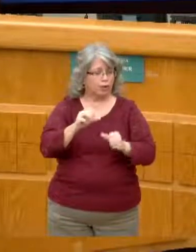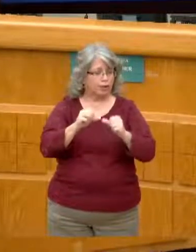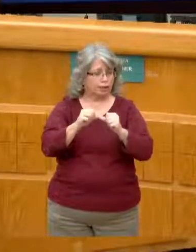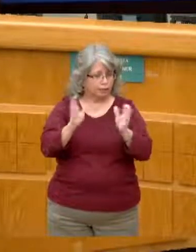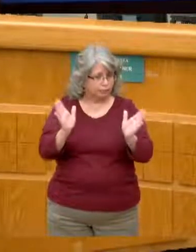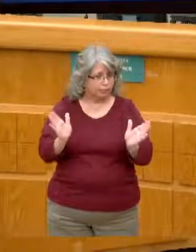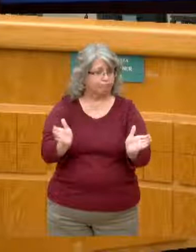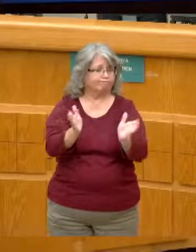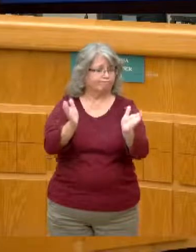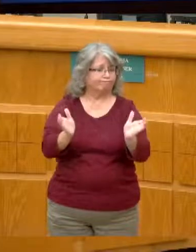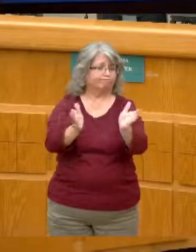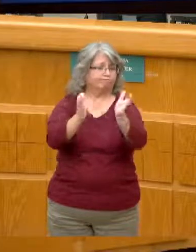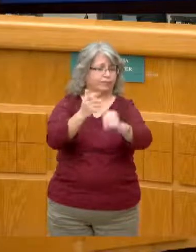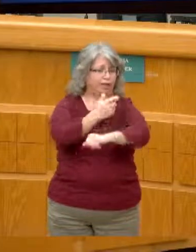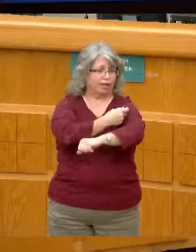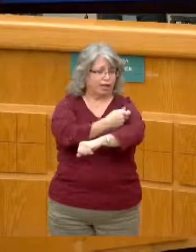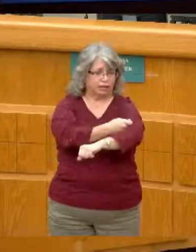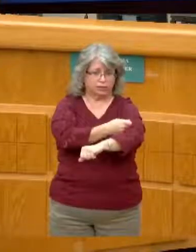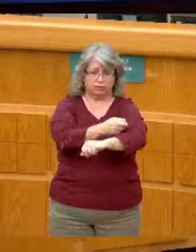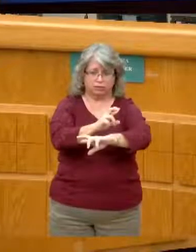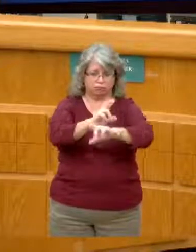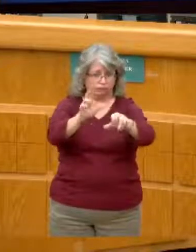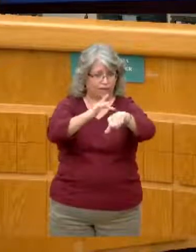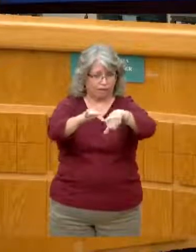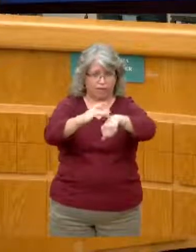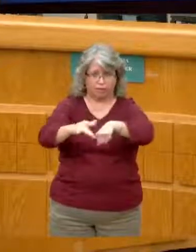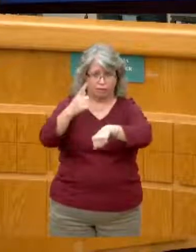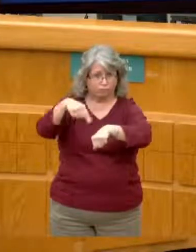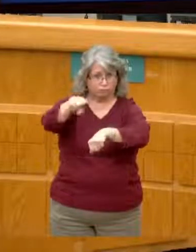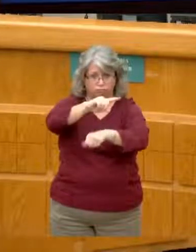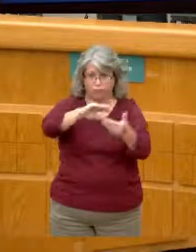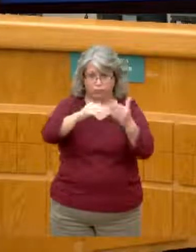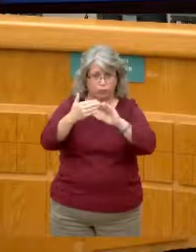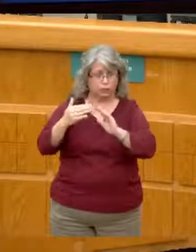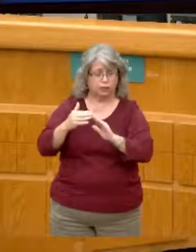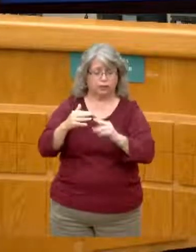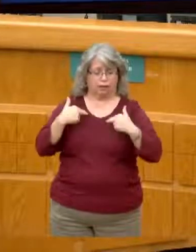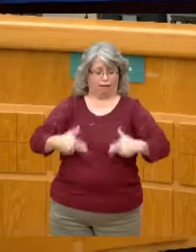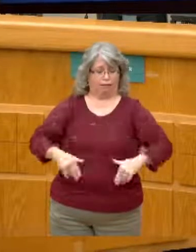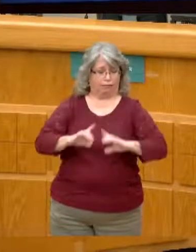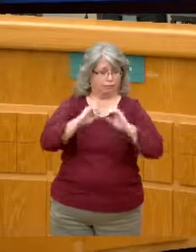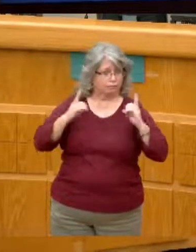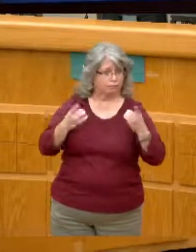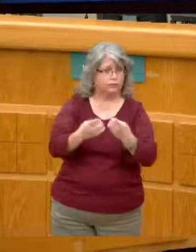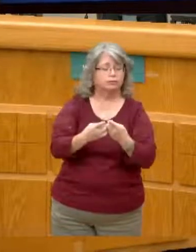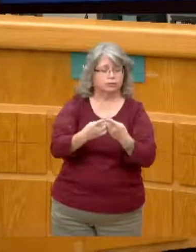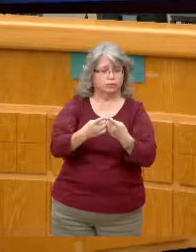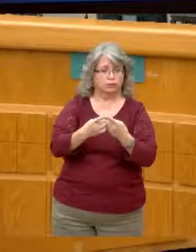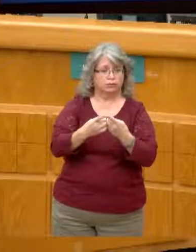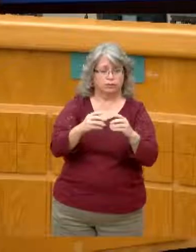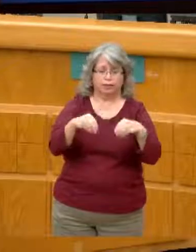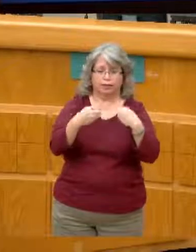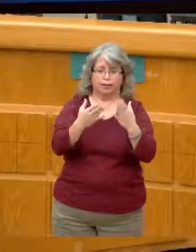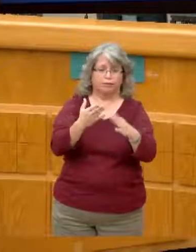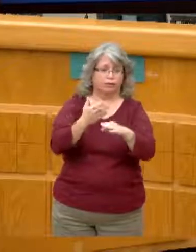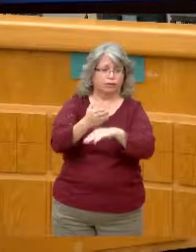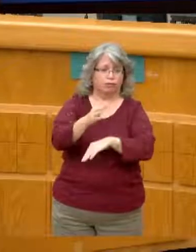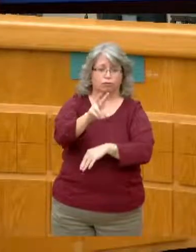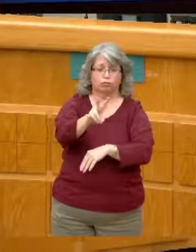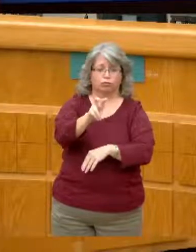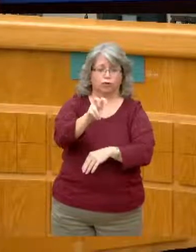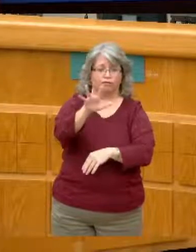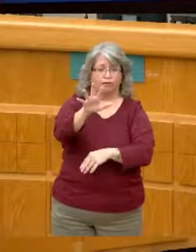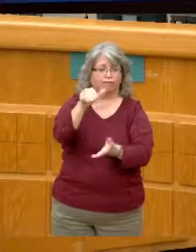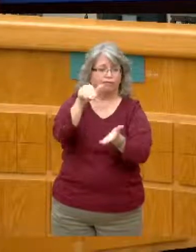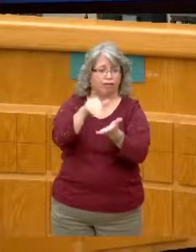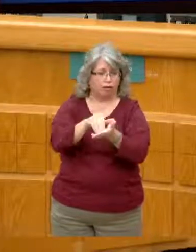or make them readily available to the community. The health district has performed over 205,000